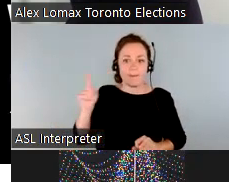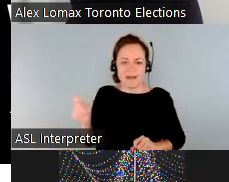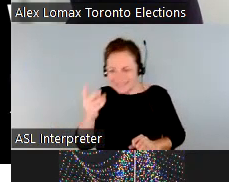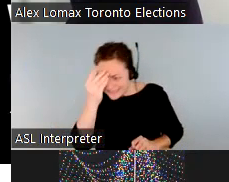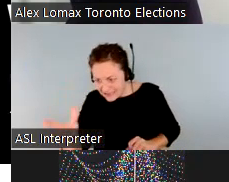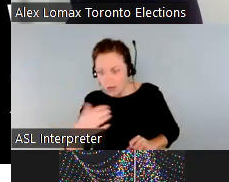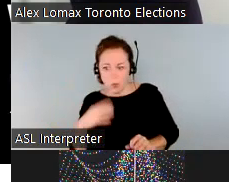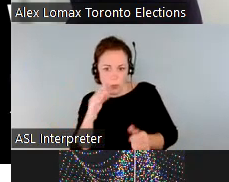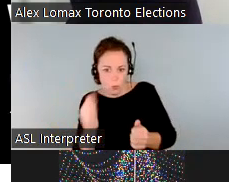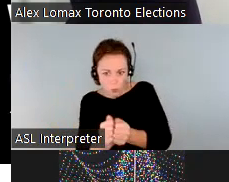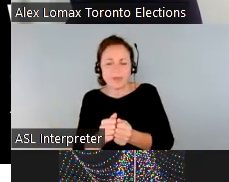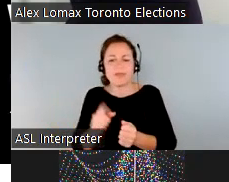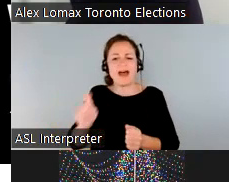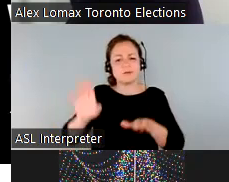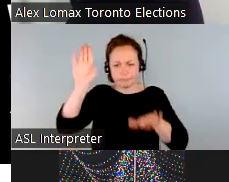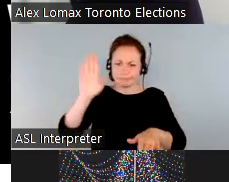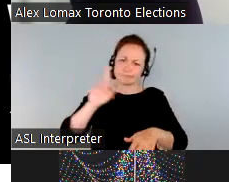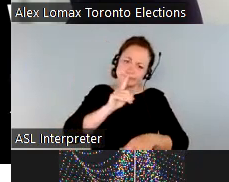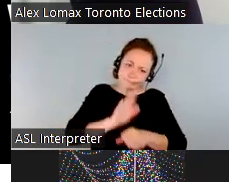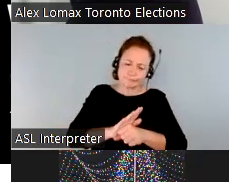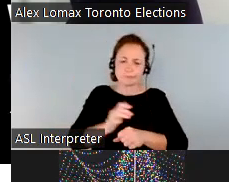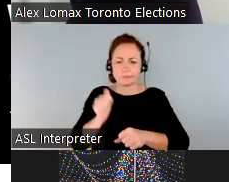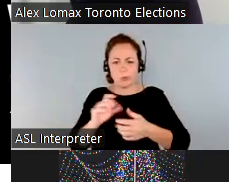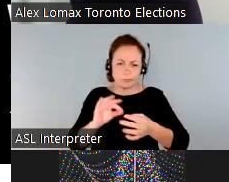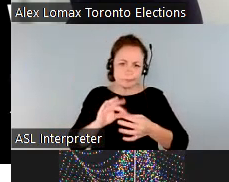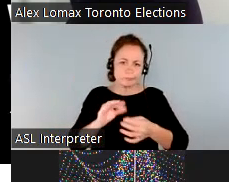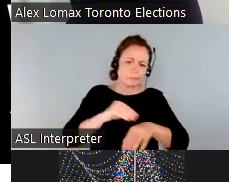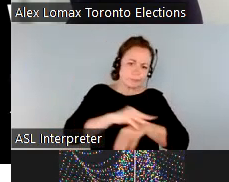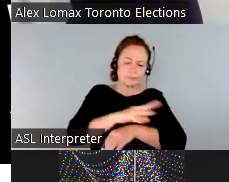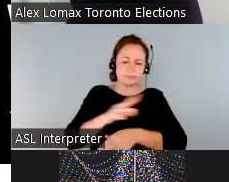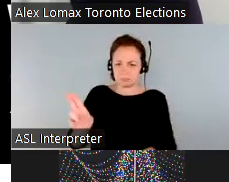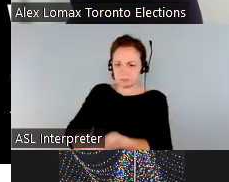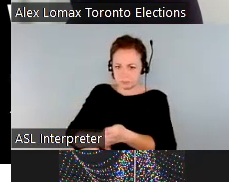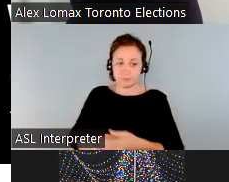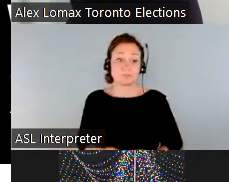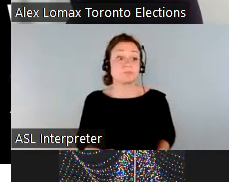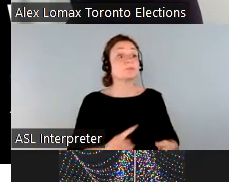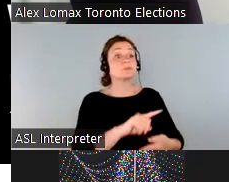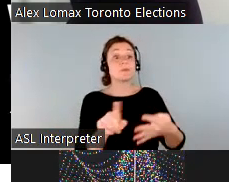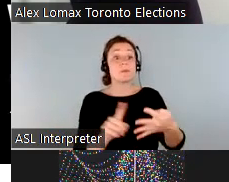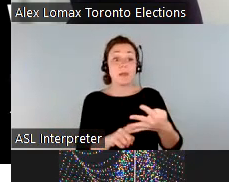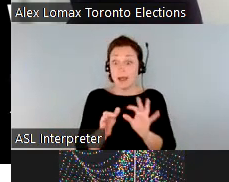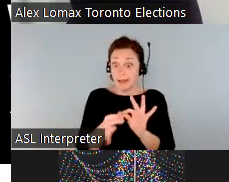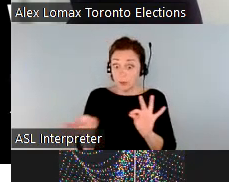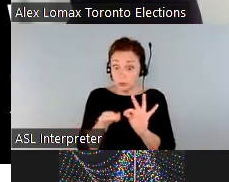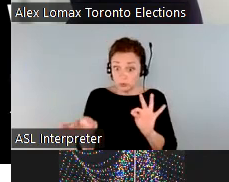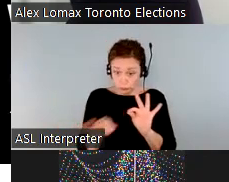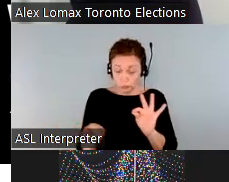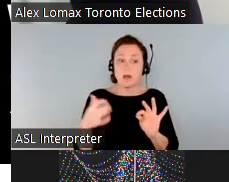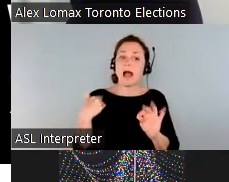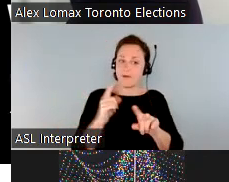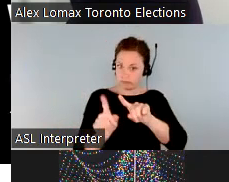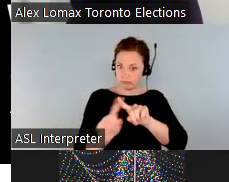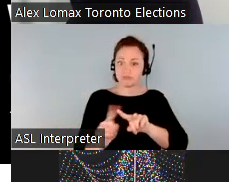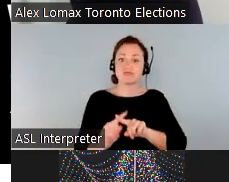Translated materials and language services. If an elector requires assistance in a language other than English, key election information is available